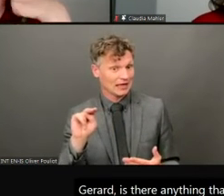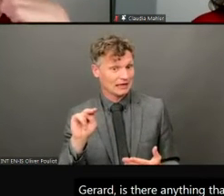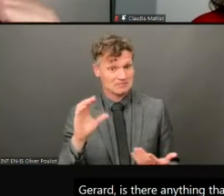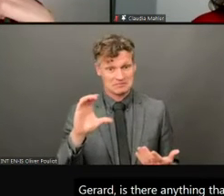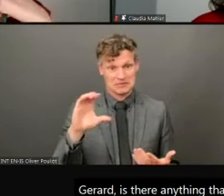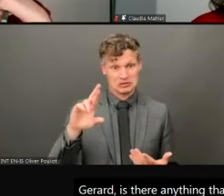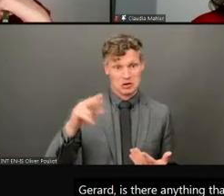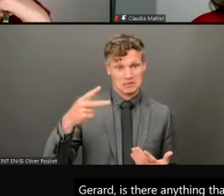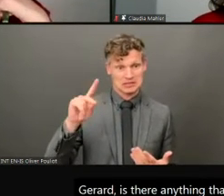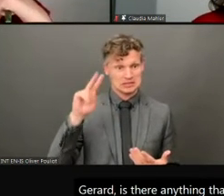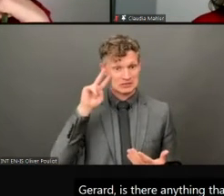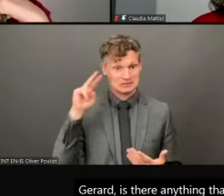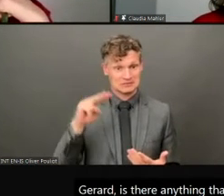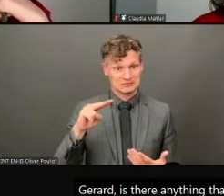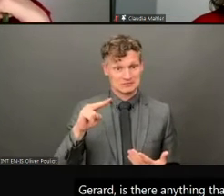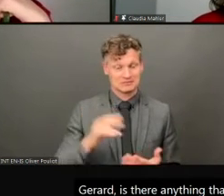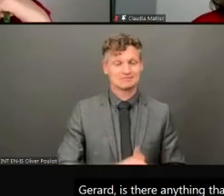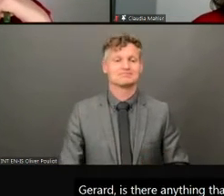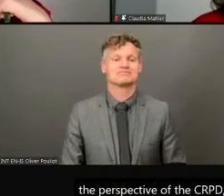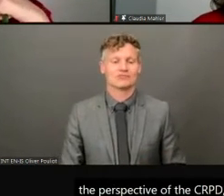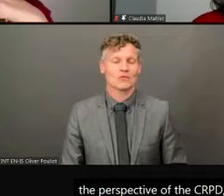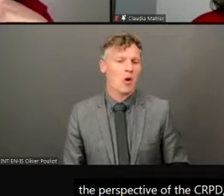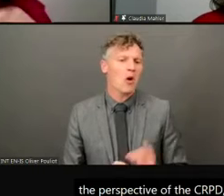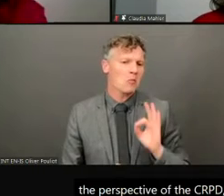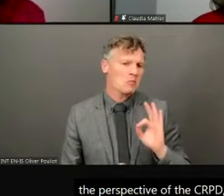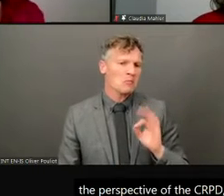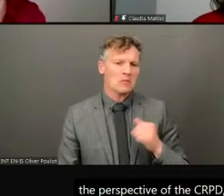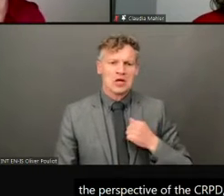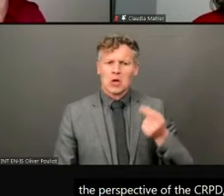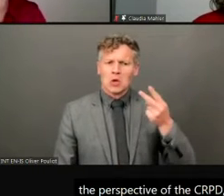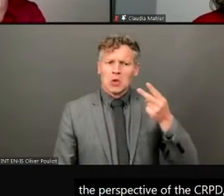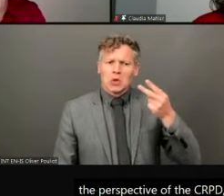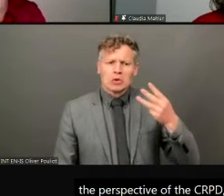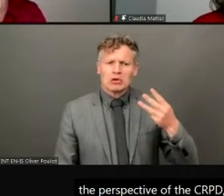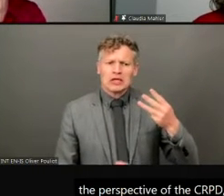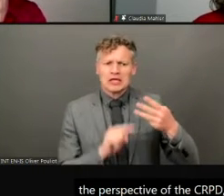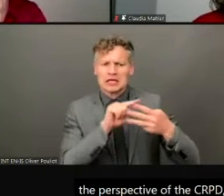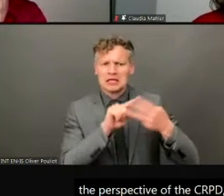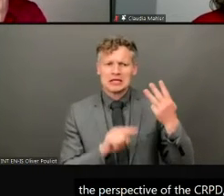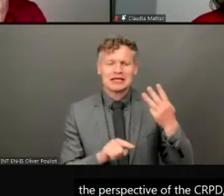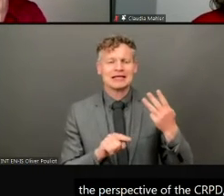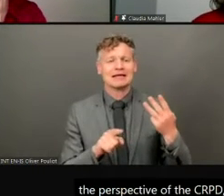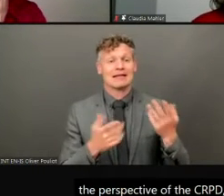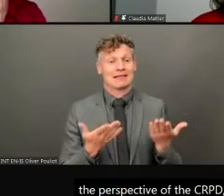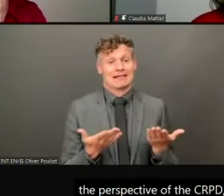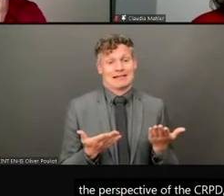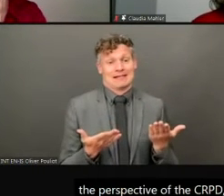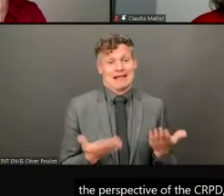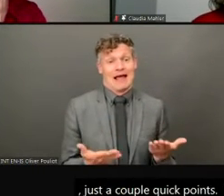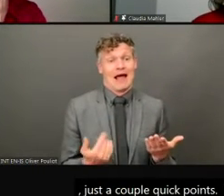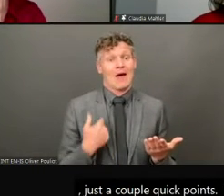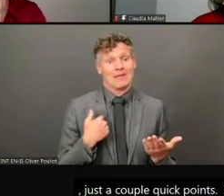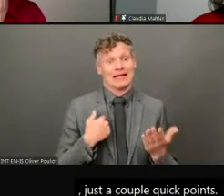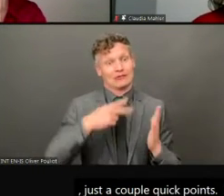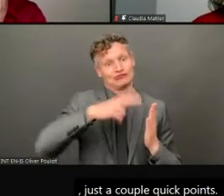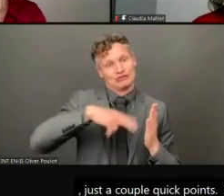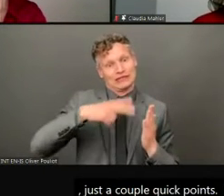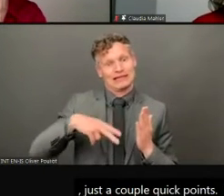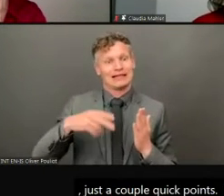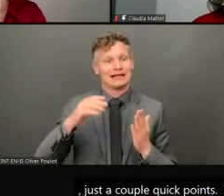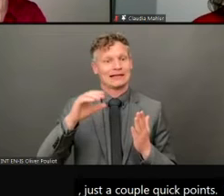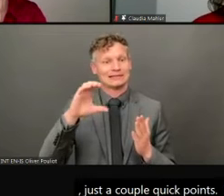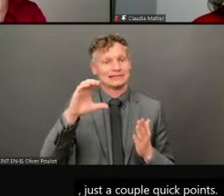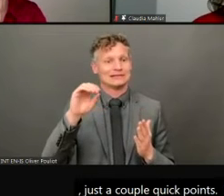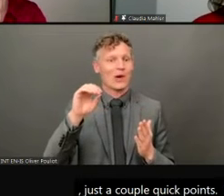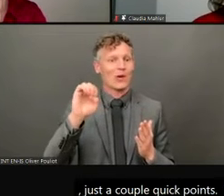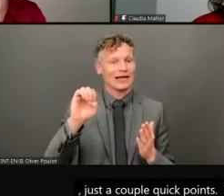just 2 or 3 quick points. I happen to be rereading a lot of the Council of Europe documentation recently, and